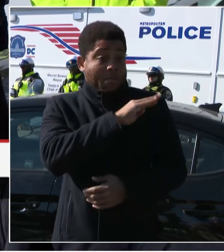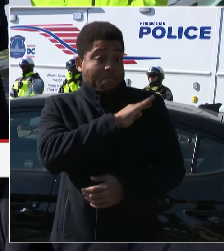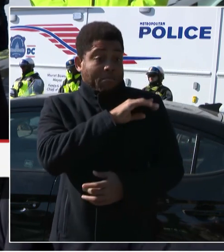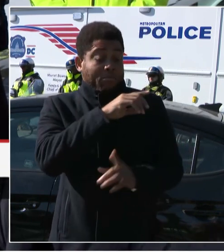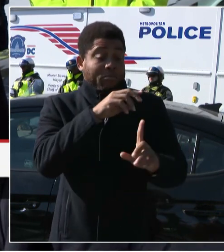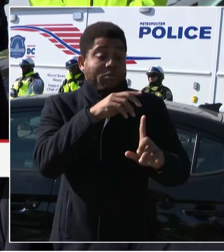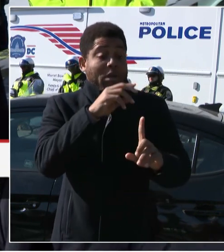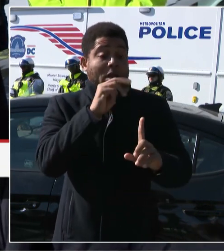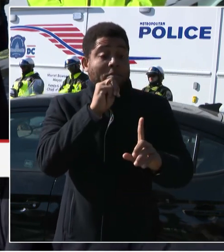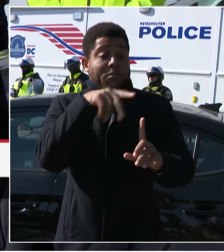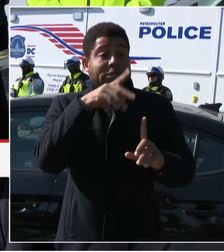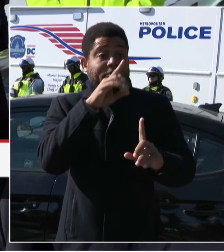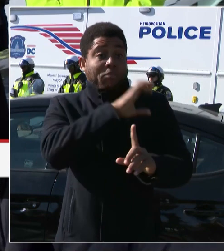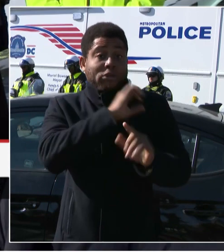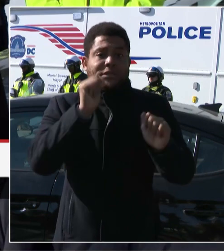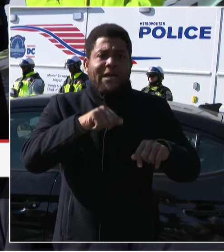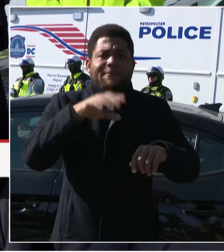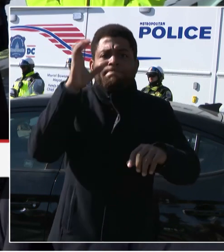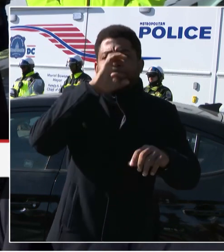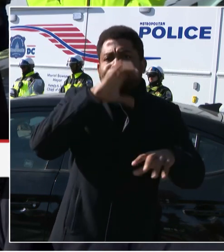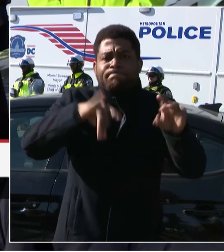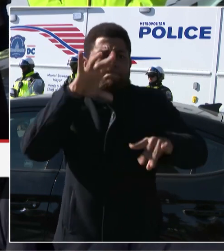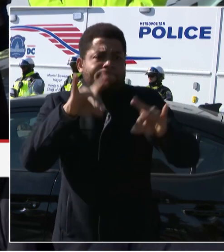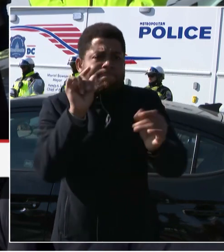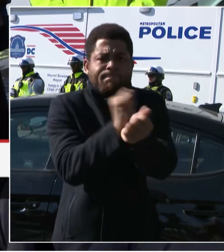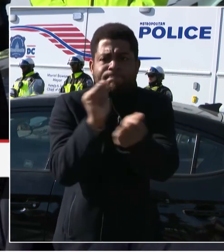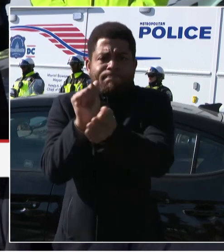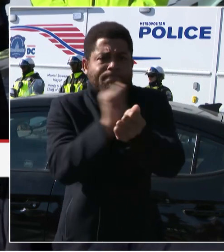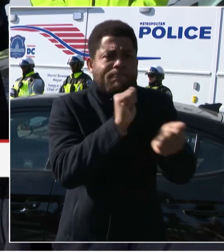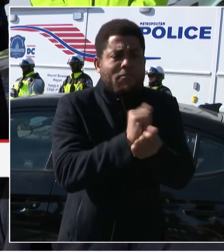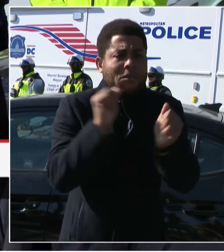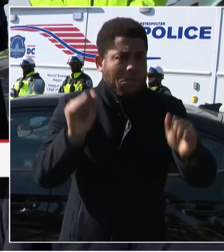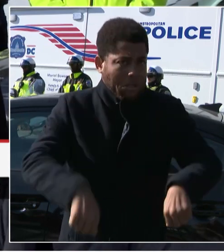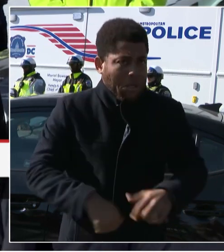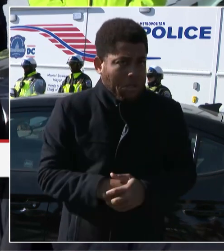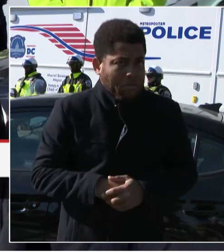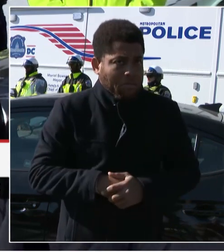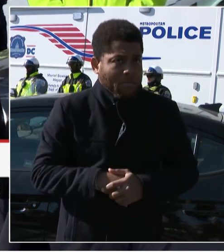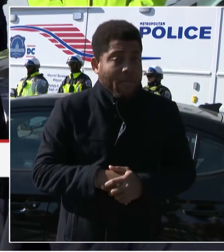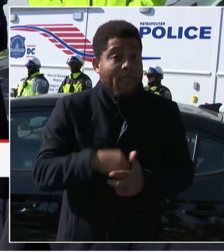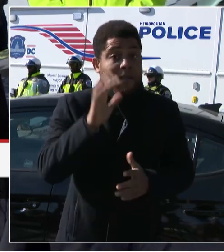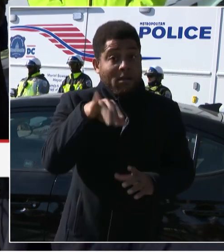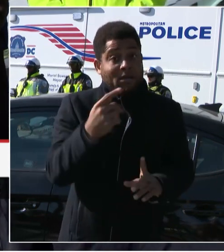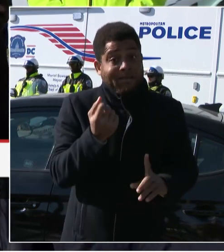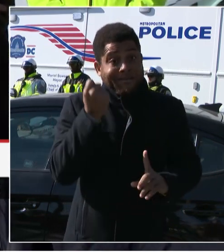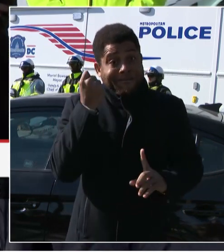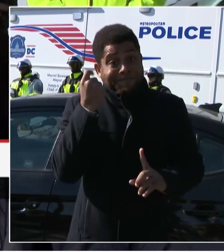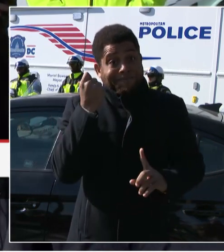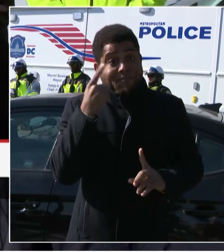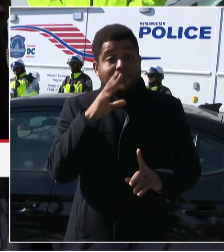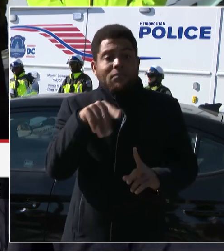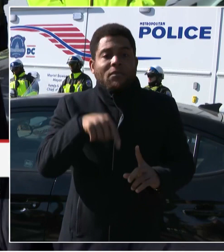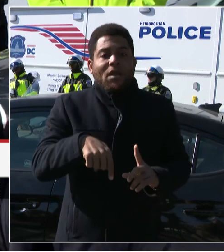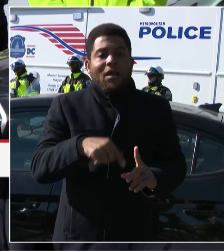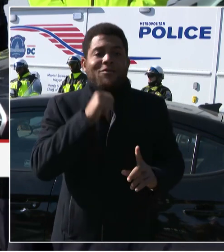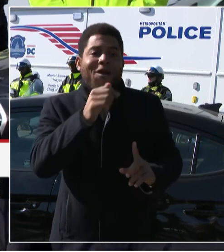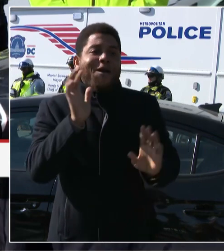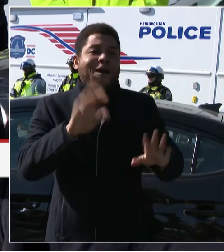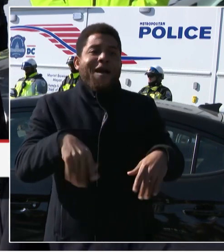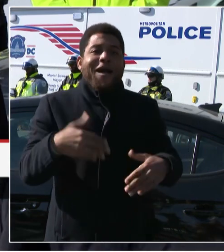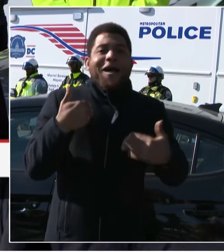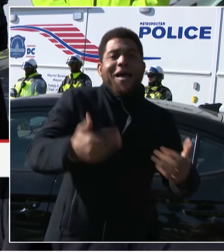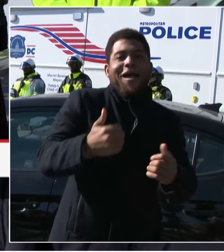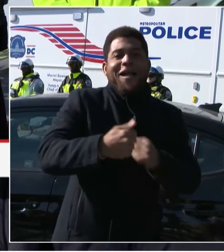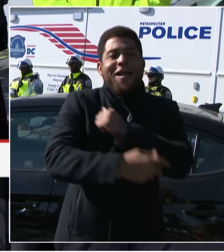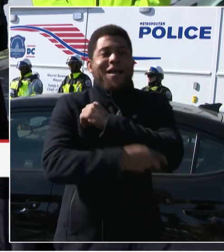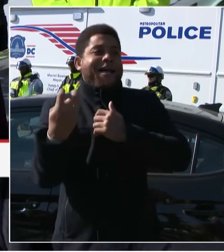people accountable. The word will also get out that this is not a community to come in and steal cars because it